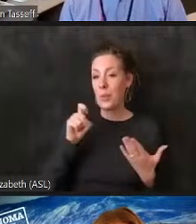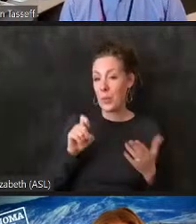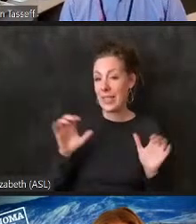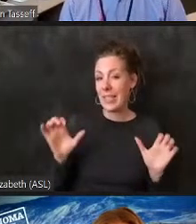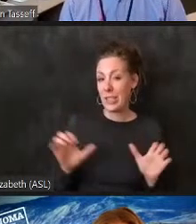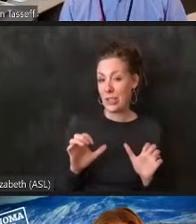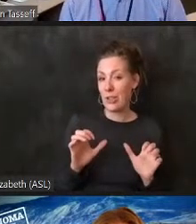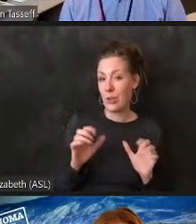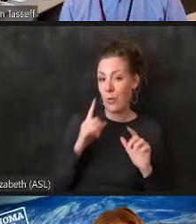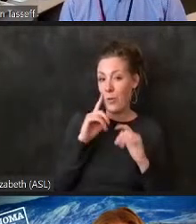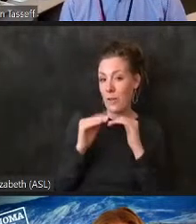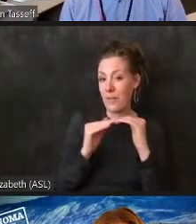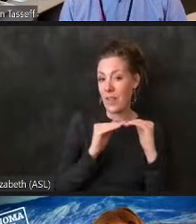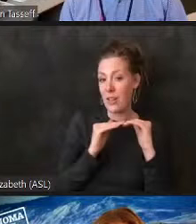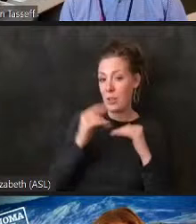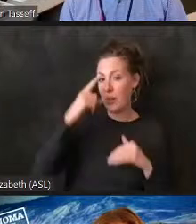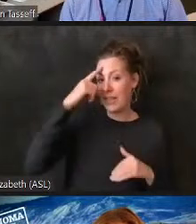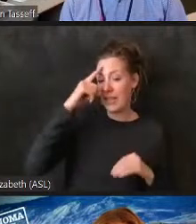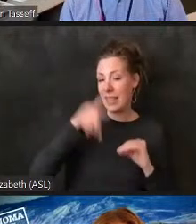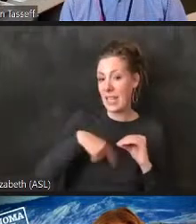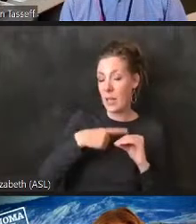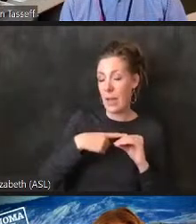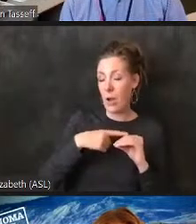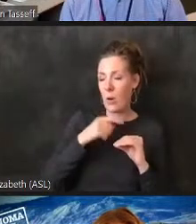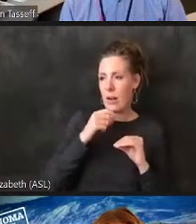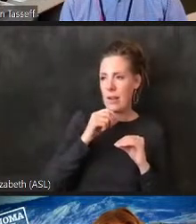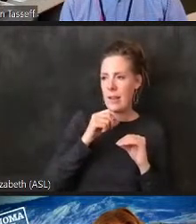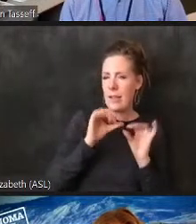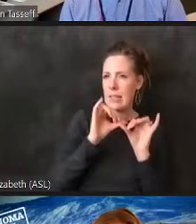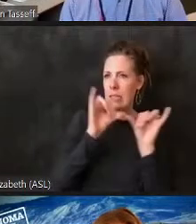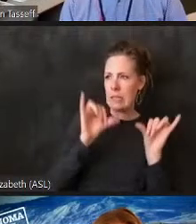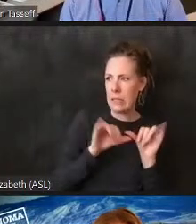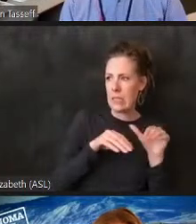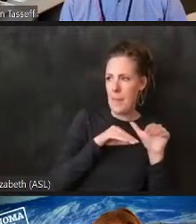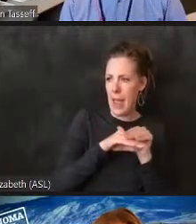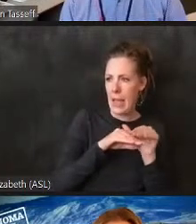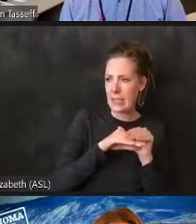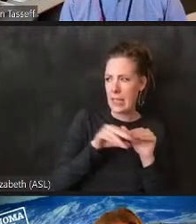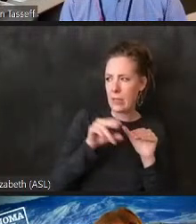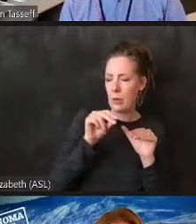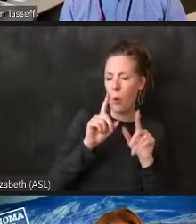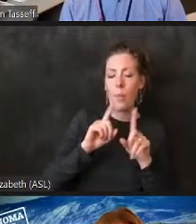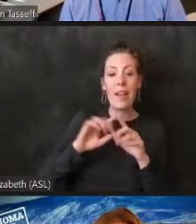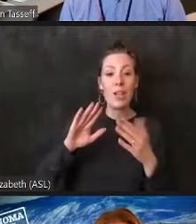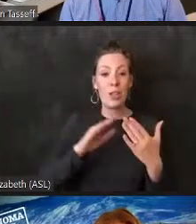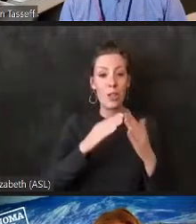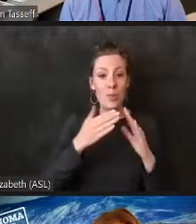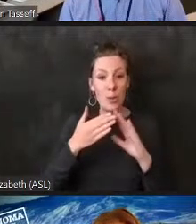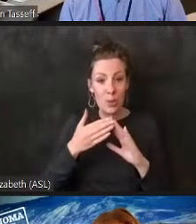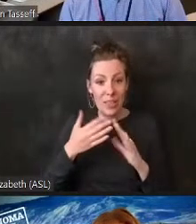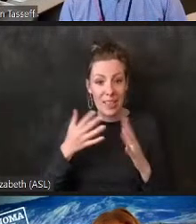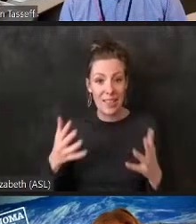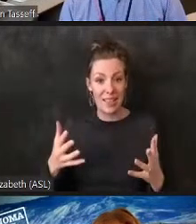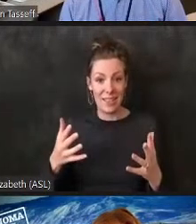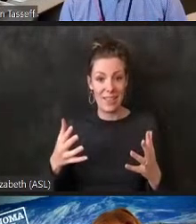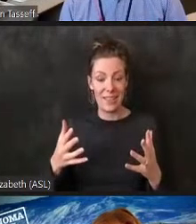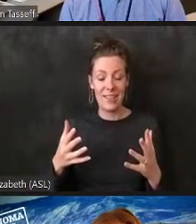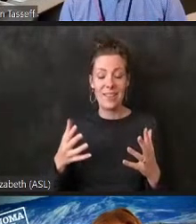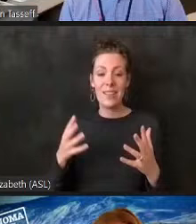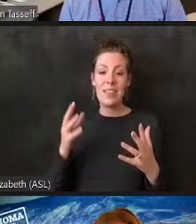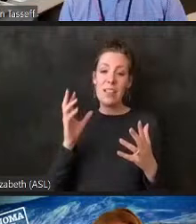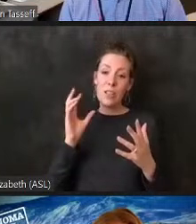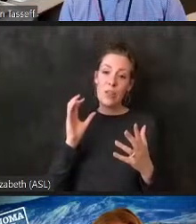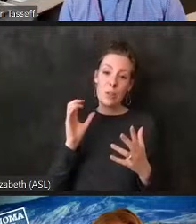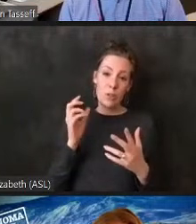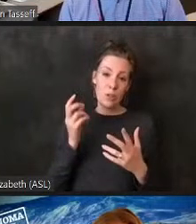Equity perspective is to think about not just health system access, but community population health access. And so we can't